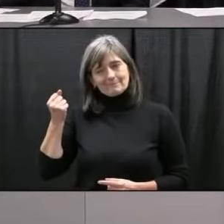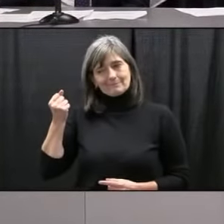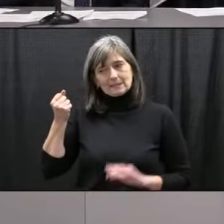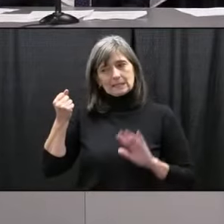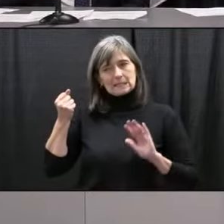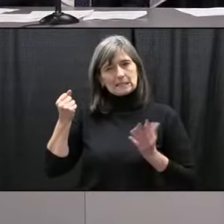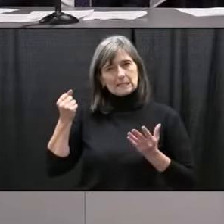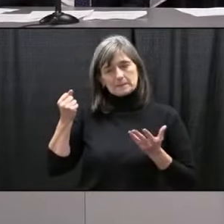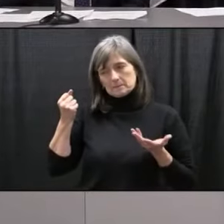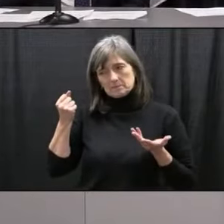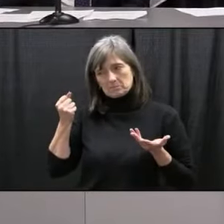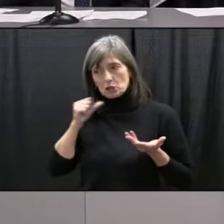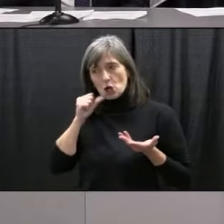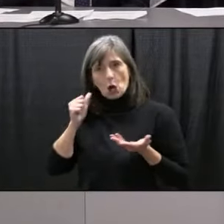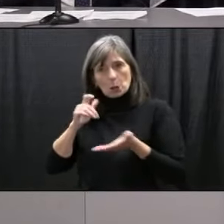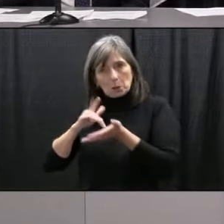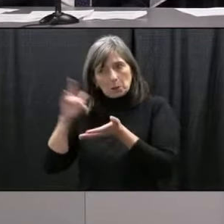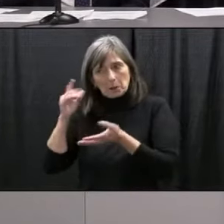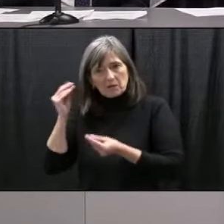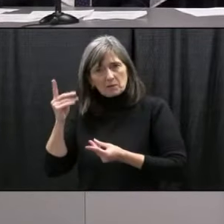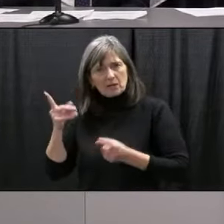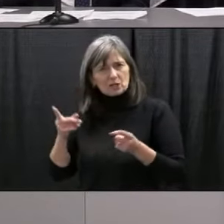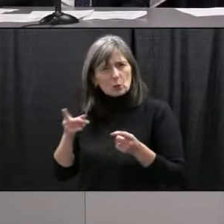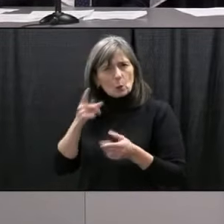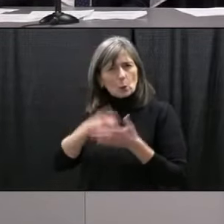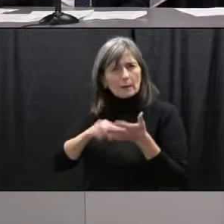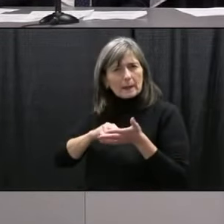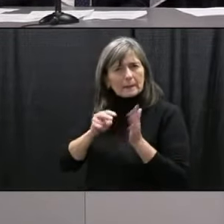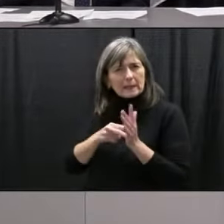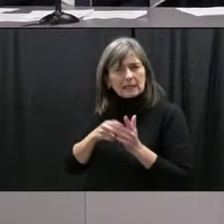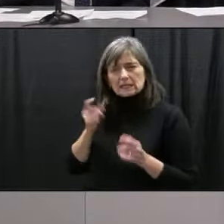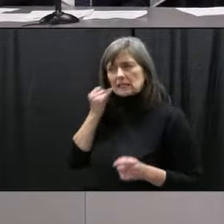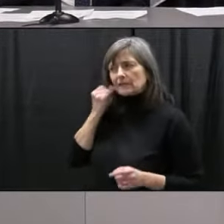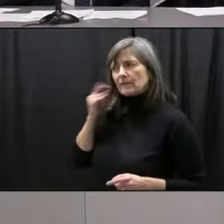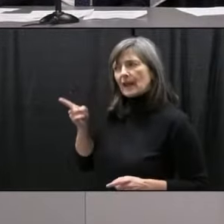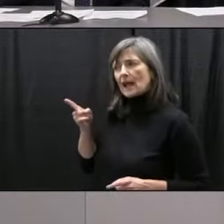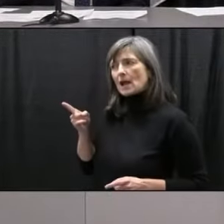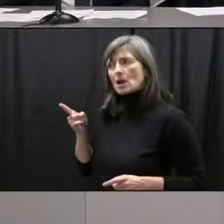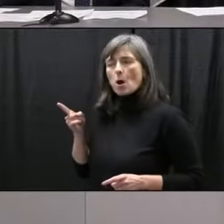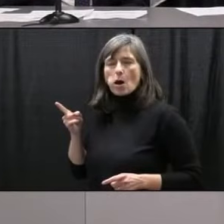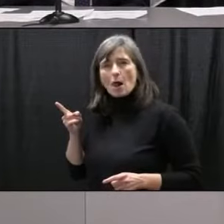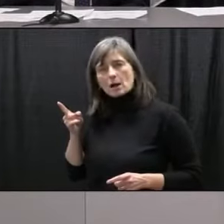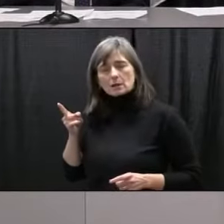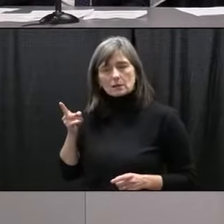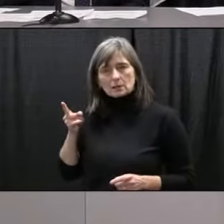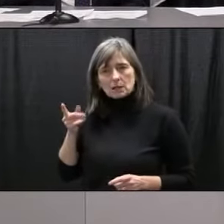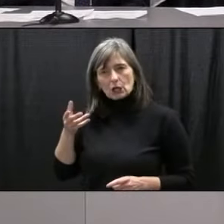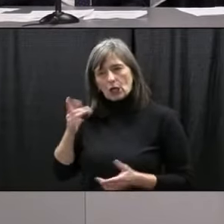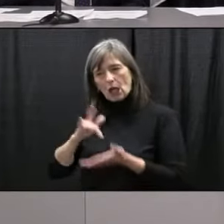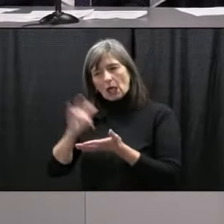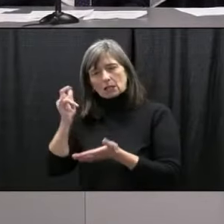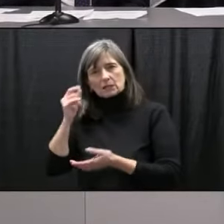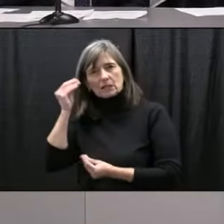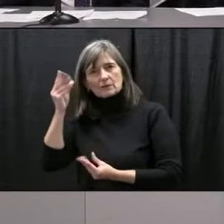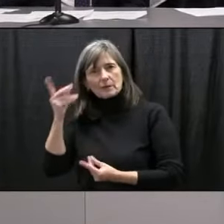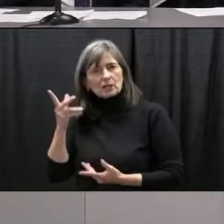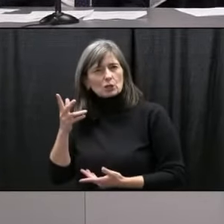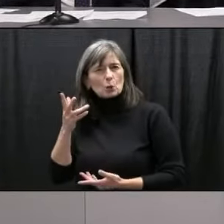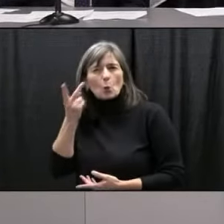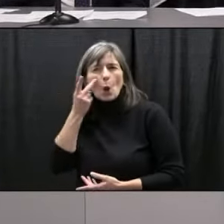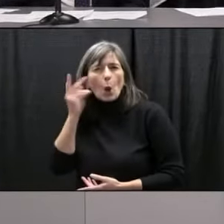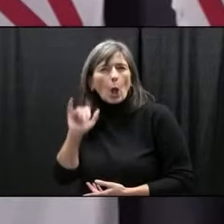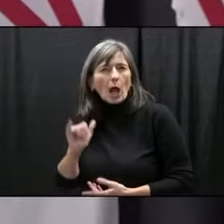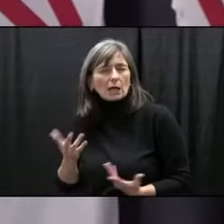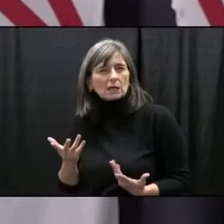of misuse is the government watching for with respect to this information? Well, I'll get the minister to comment,